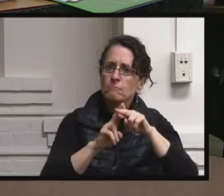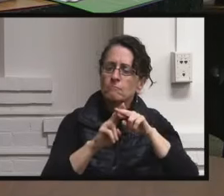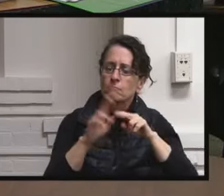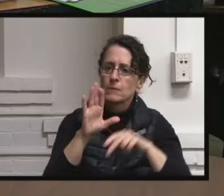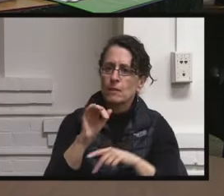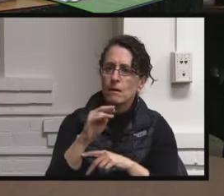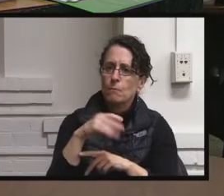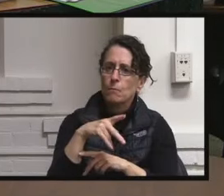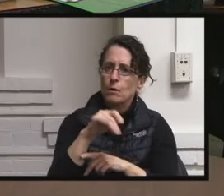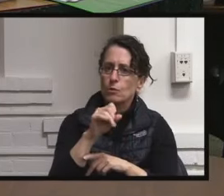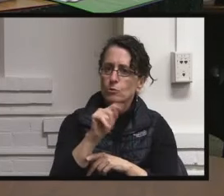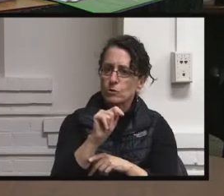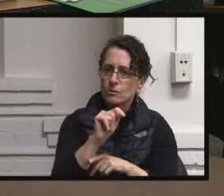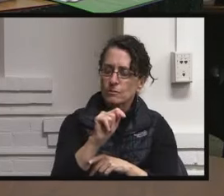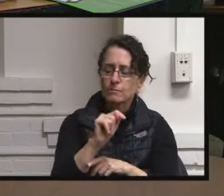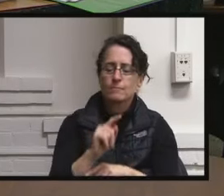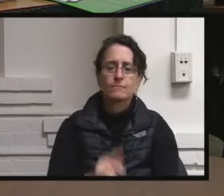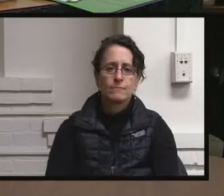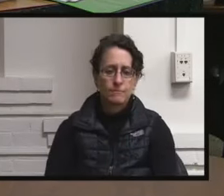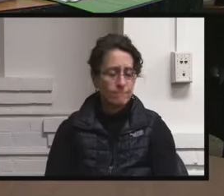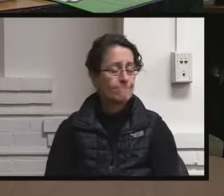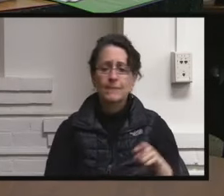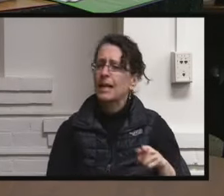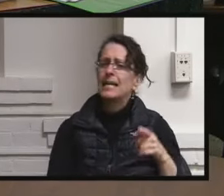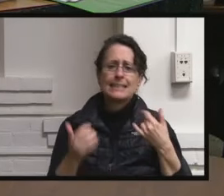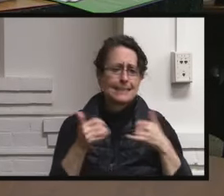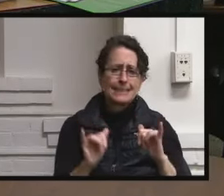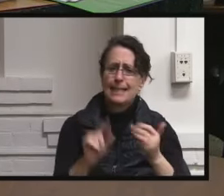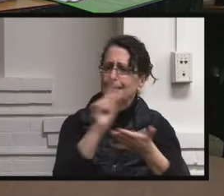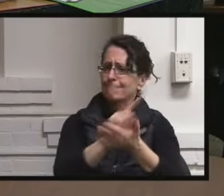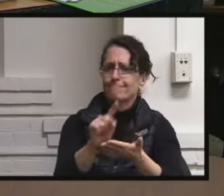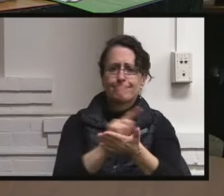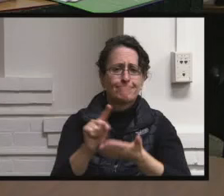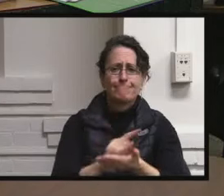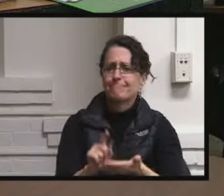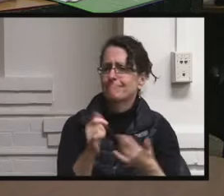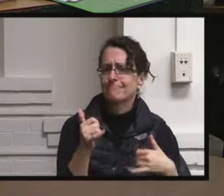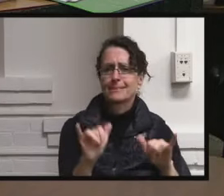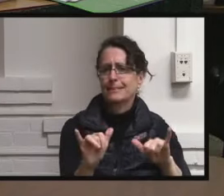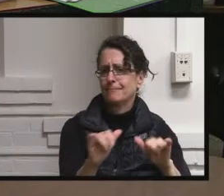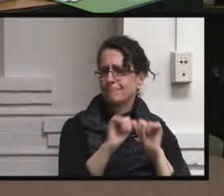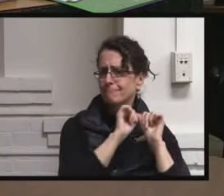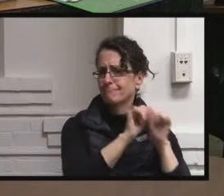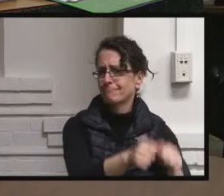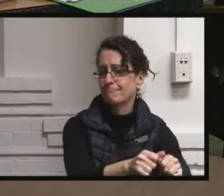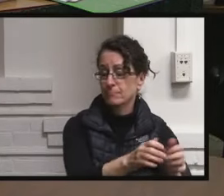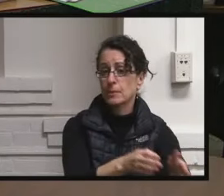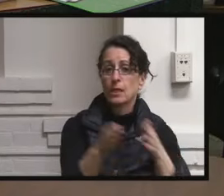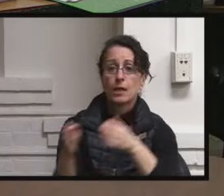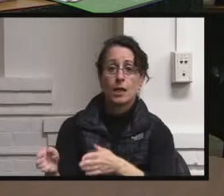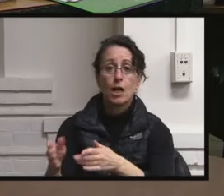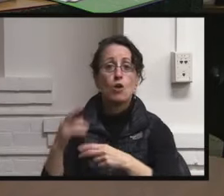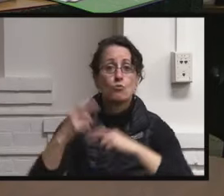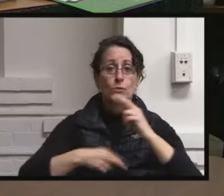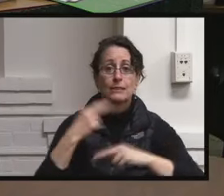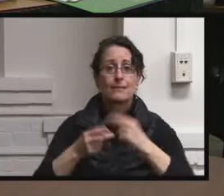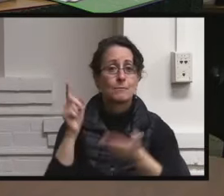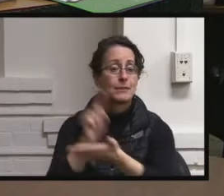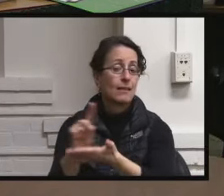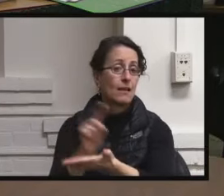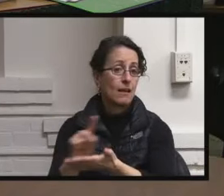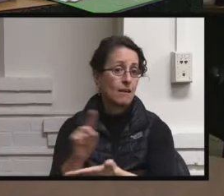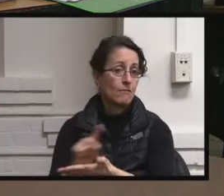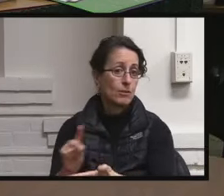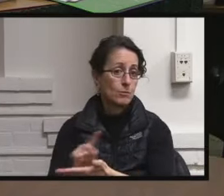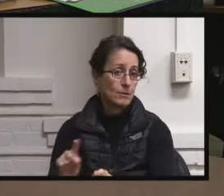And compost would continue to be collected at the curb every week. Likewise, the recyclables would continue to be